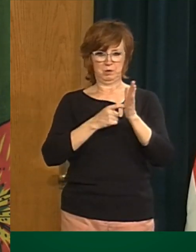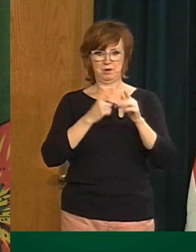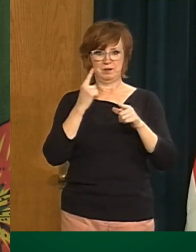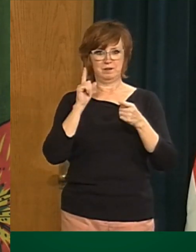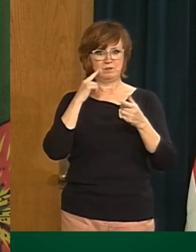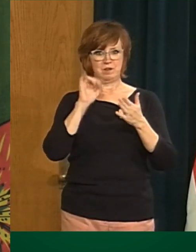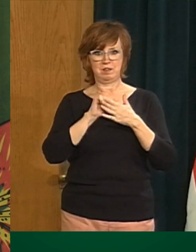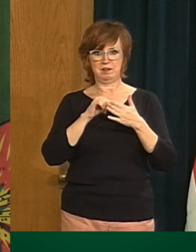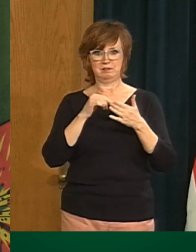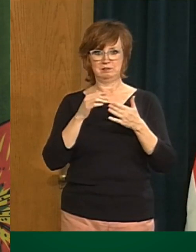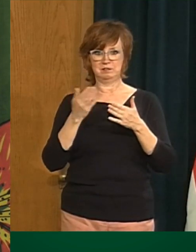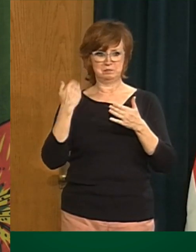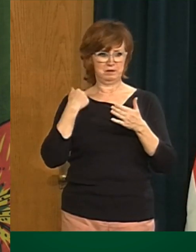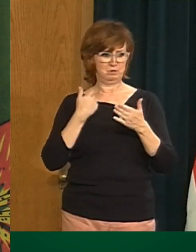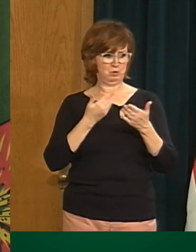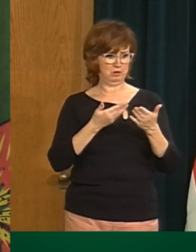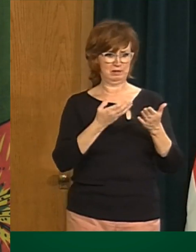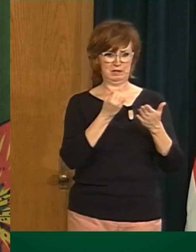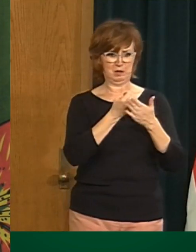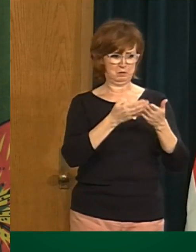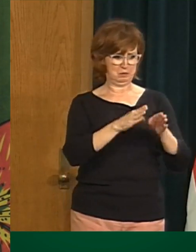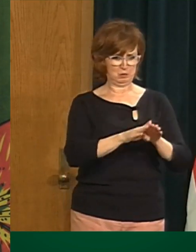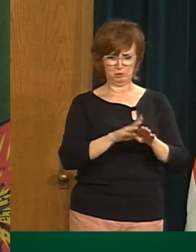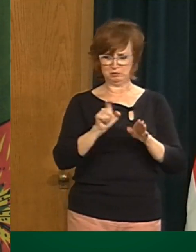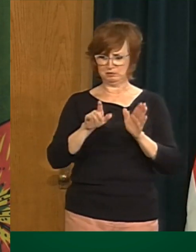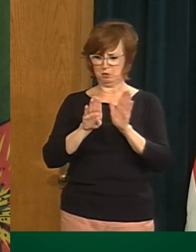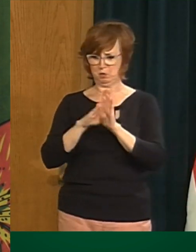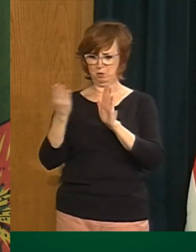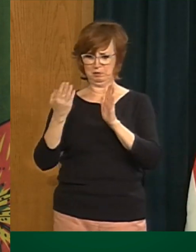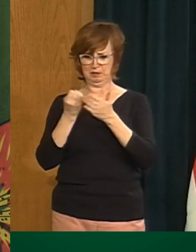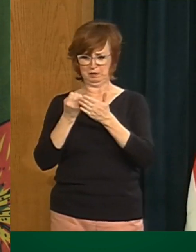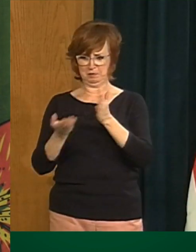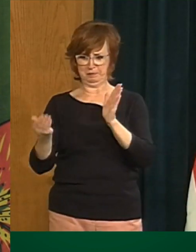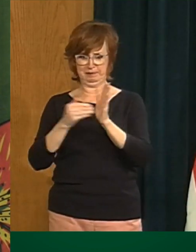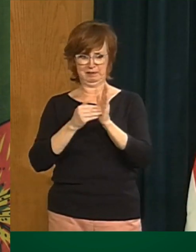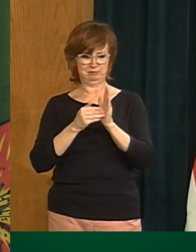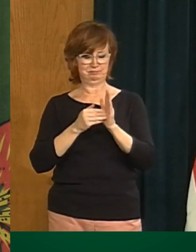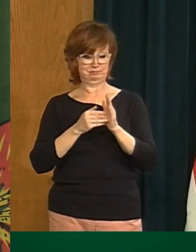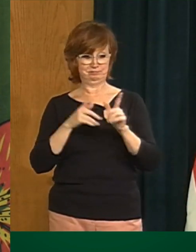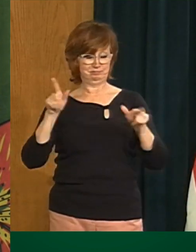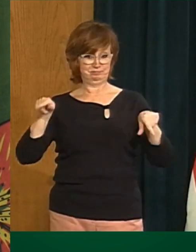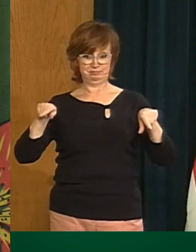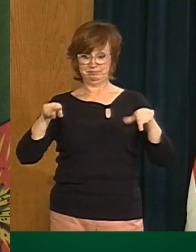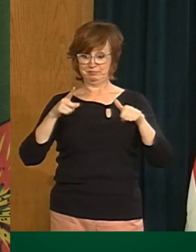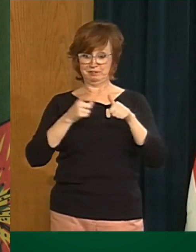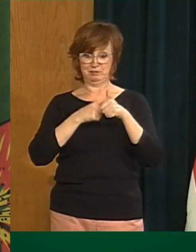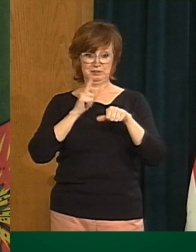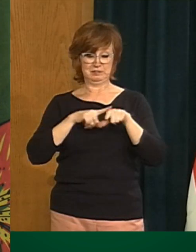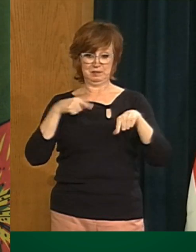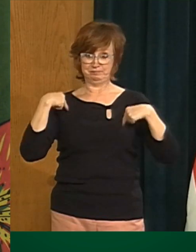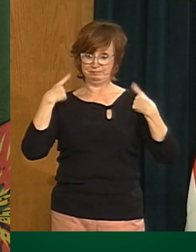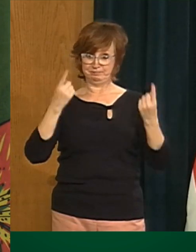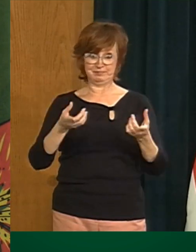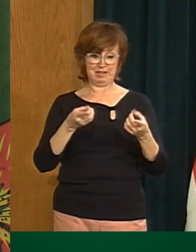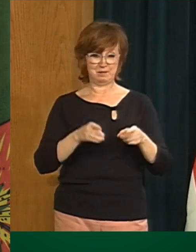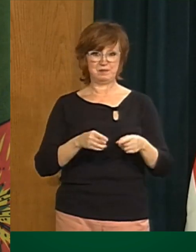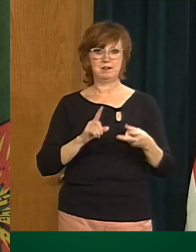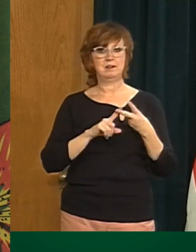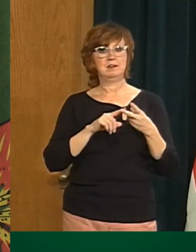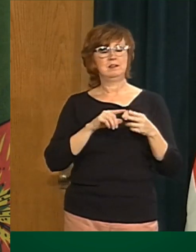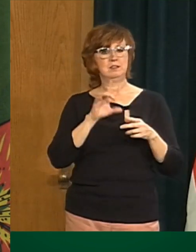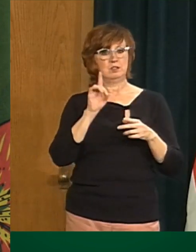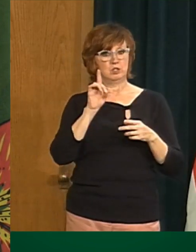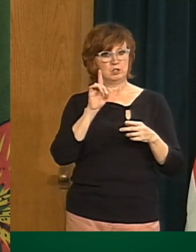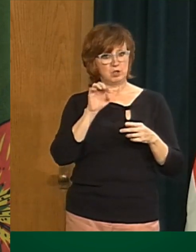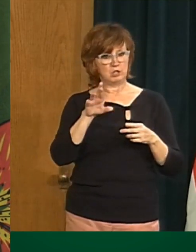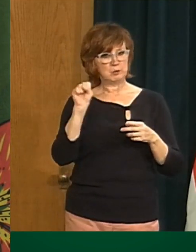province. But what am I doing? I'm working very closely with those isolated outbreaks that we have, with the gentleman to my left, and another